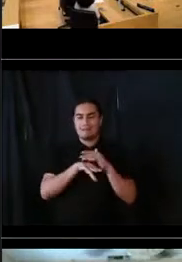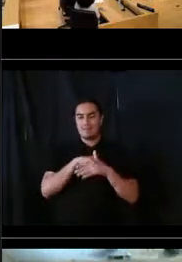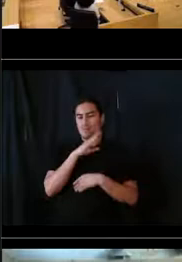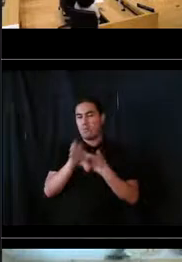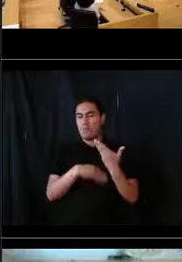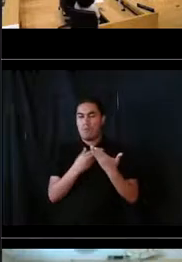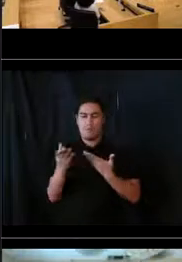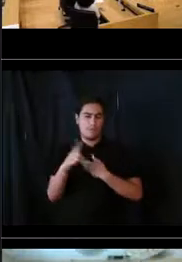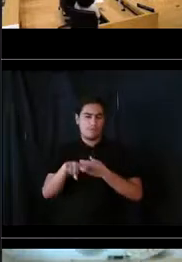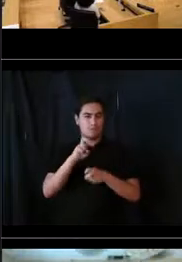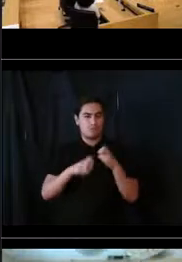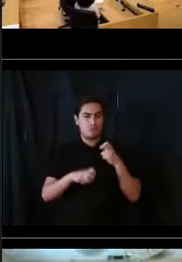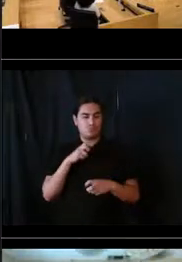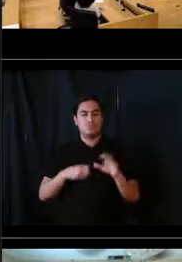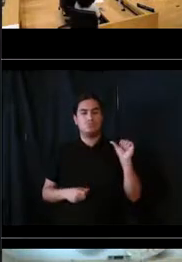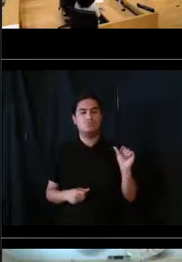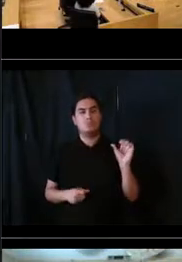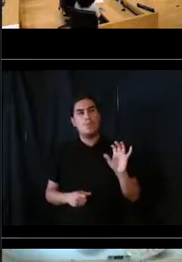um